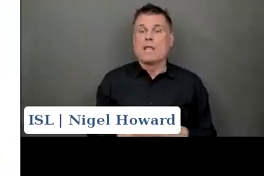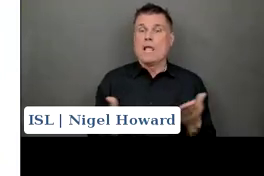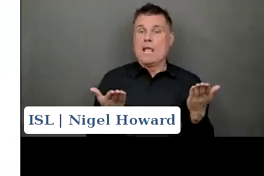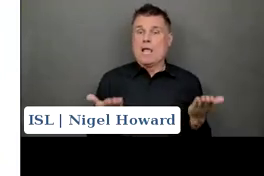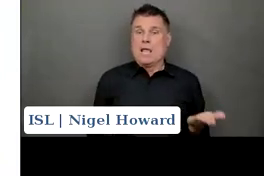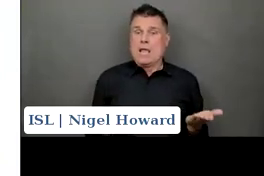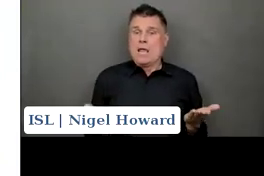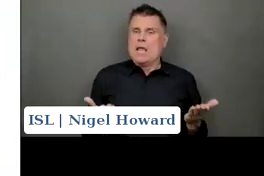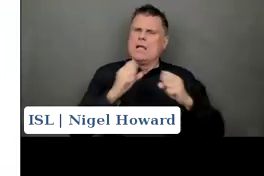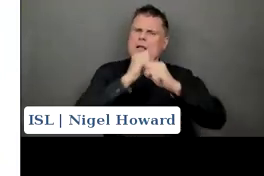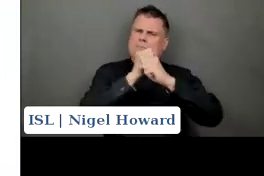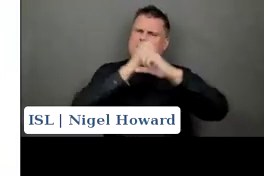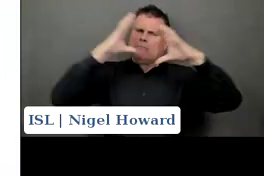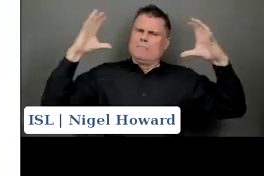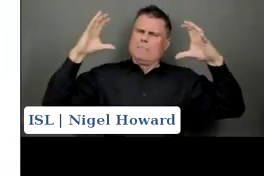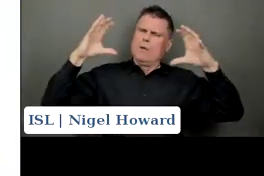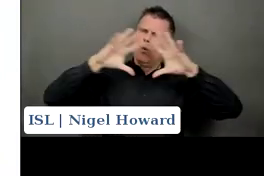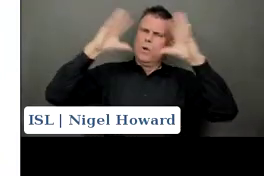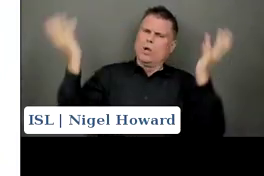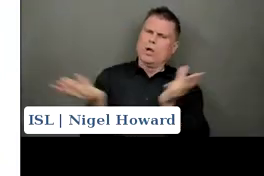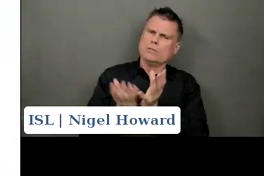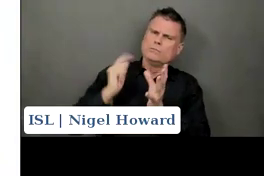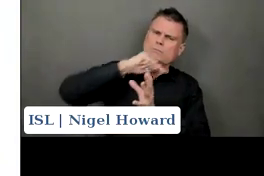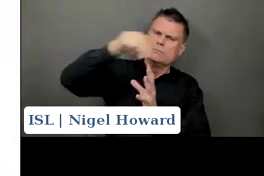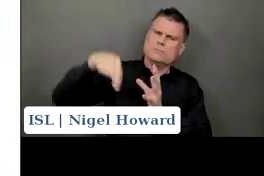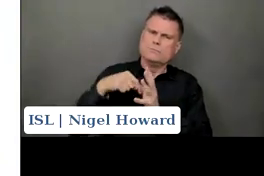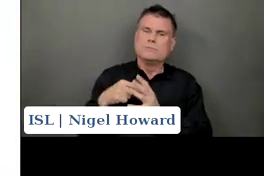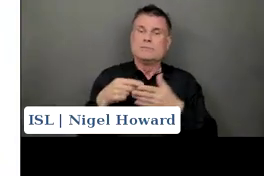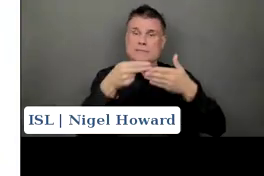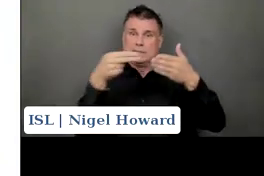able to go to the next slide, that would be terrific.